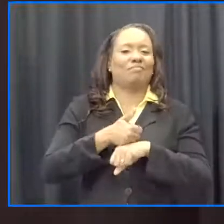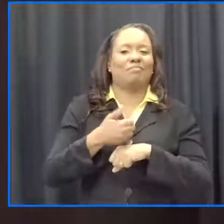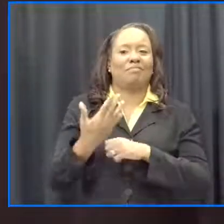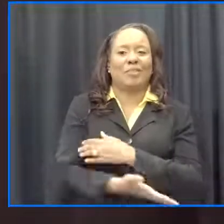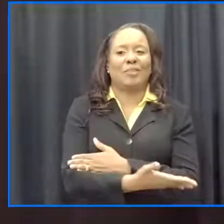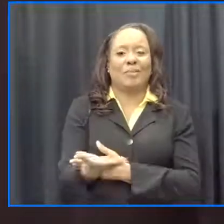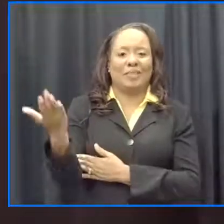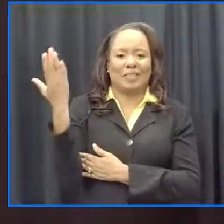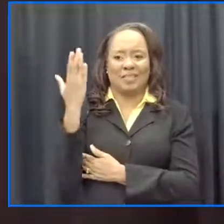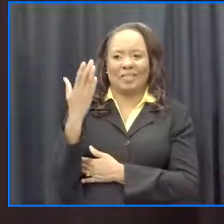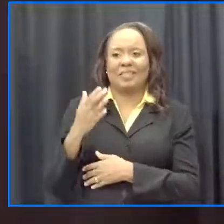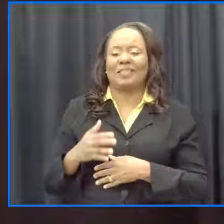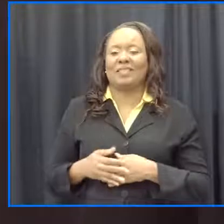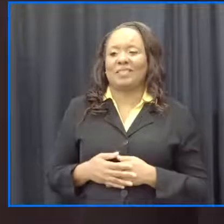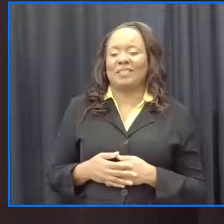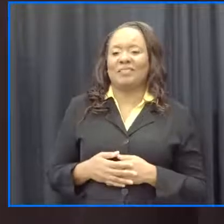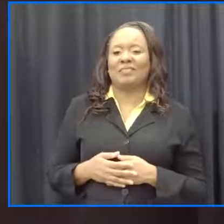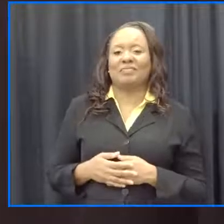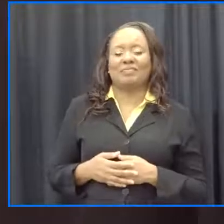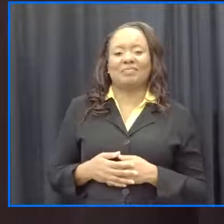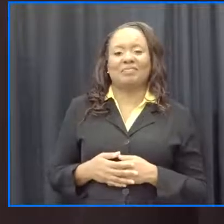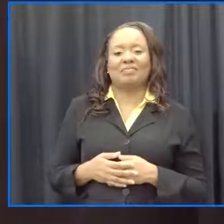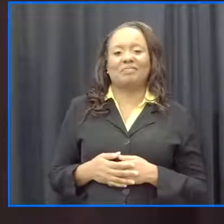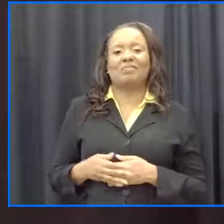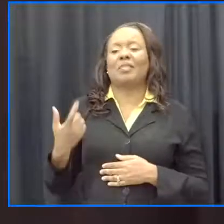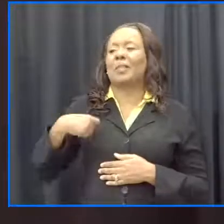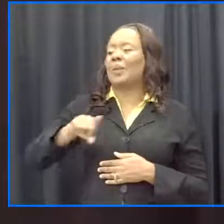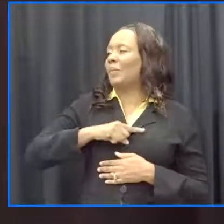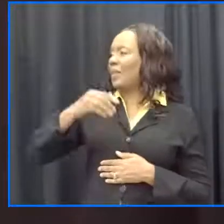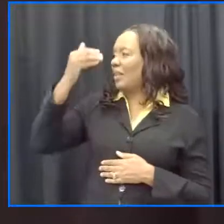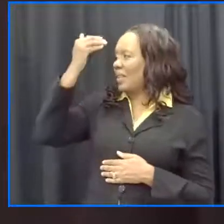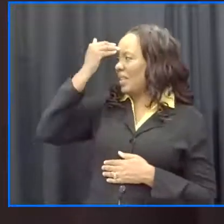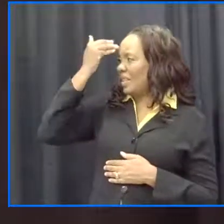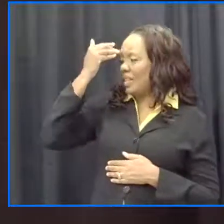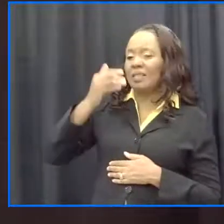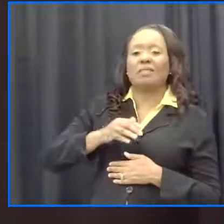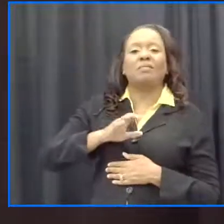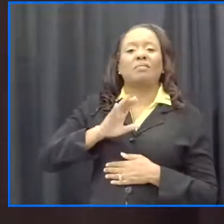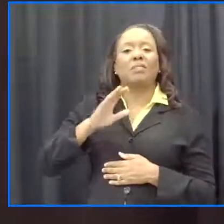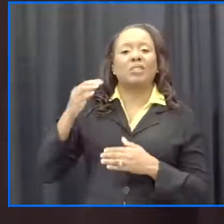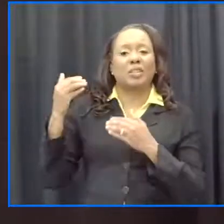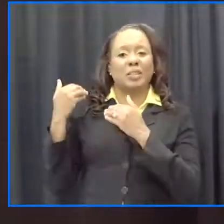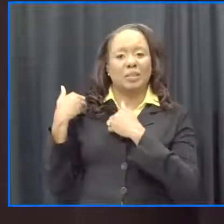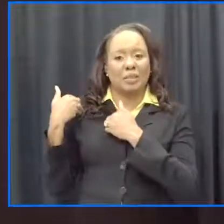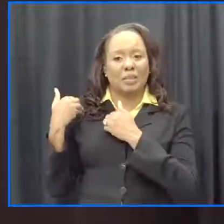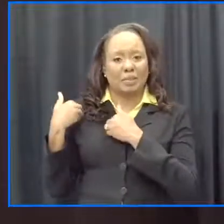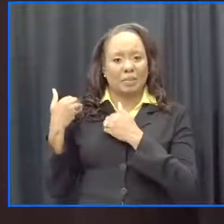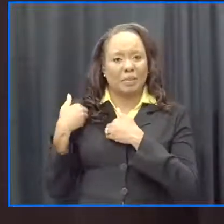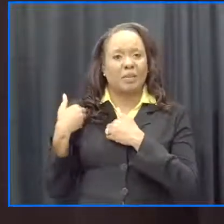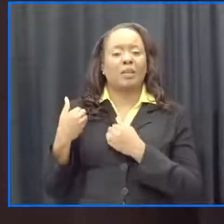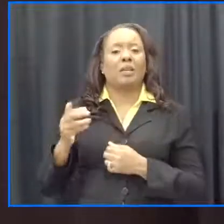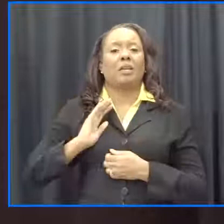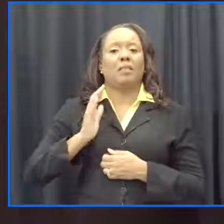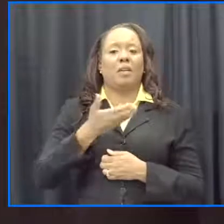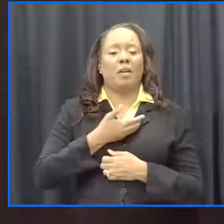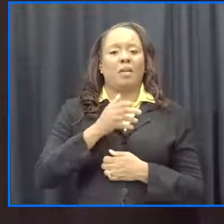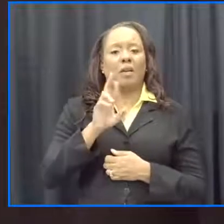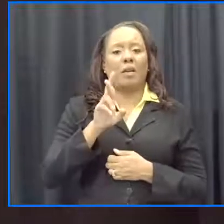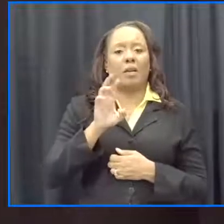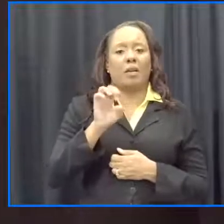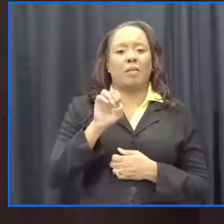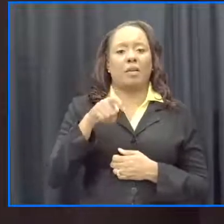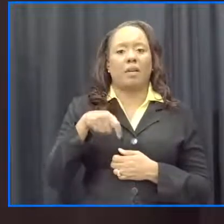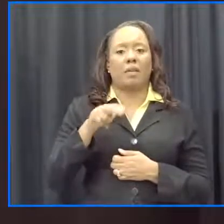Commission. Mr. Attorney, we are aware of your responsibility within the Cabinet of our